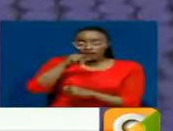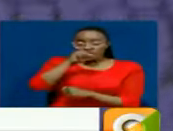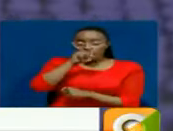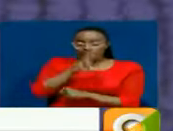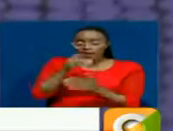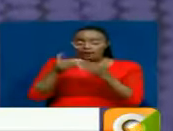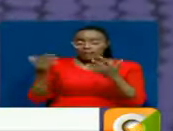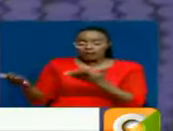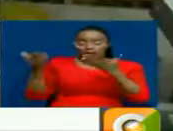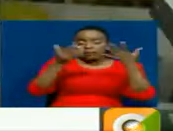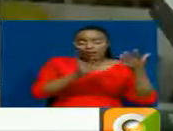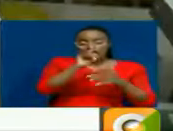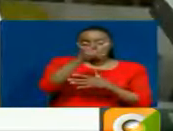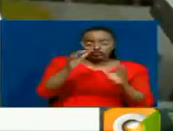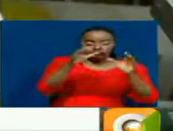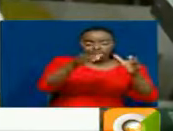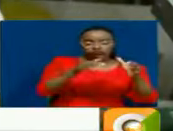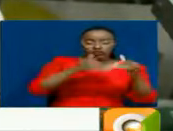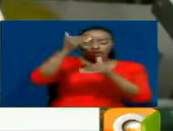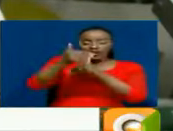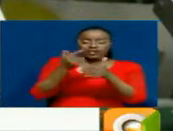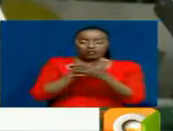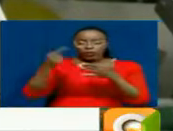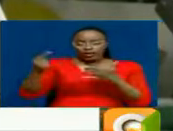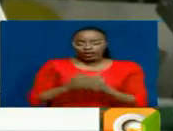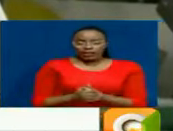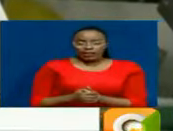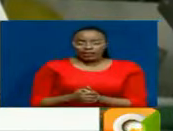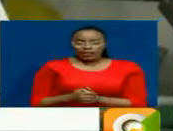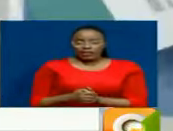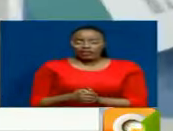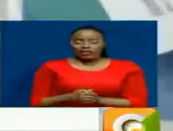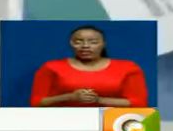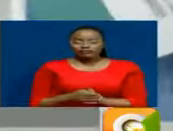vaccines before the arrival of the first batch next week. Raquel Muigai, Citizen TV.